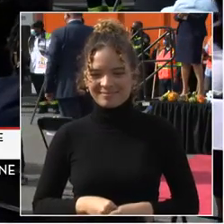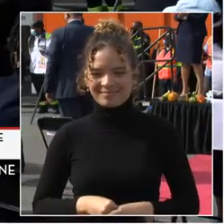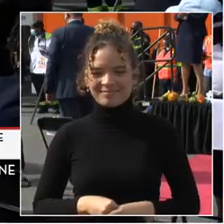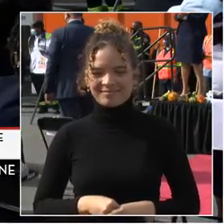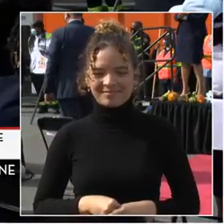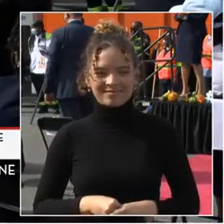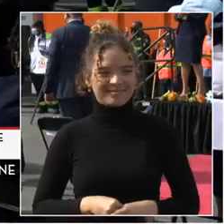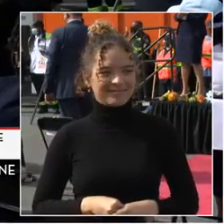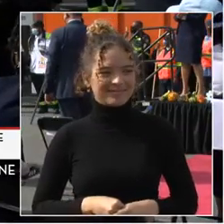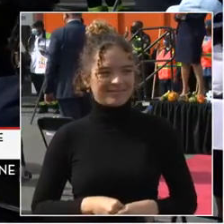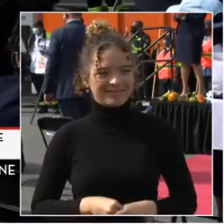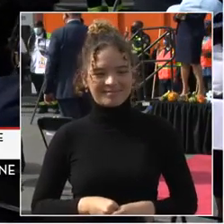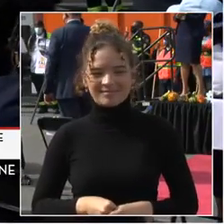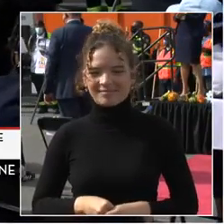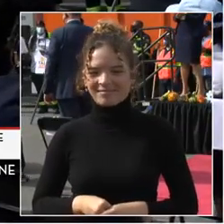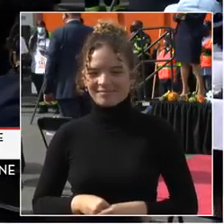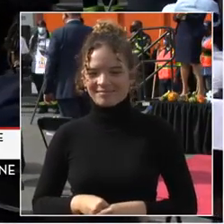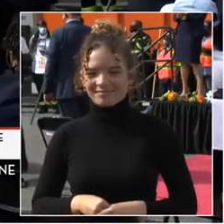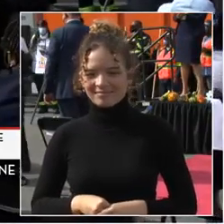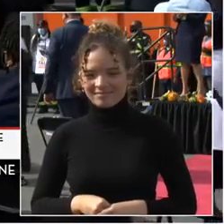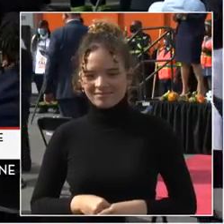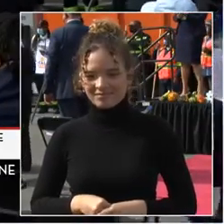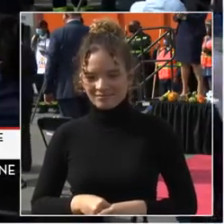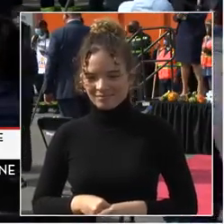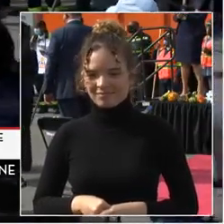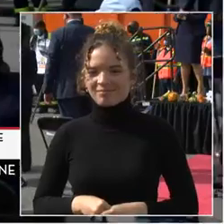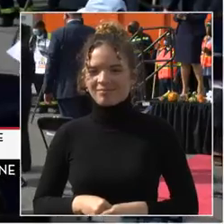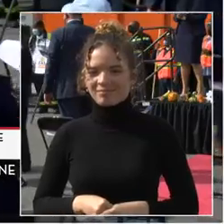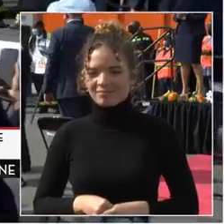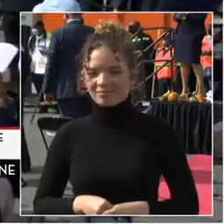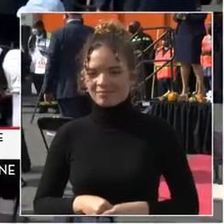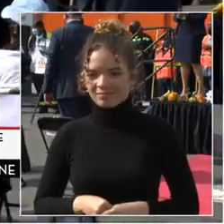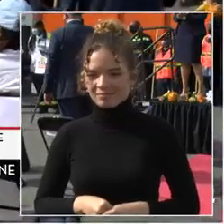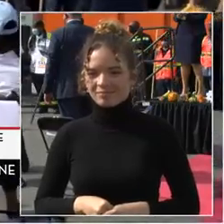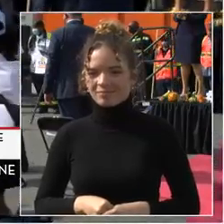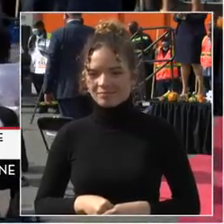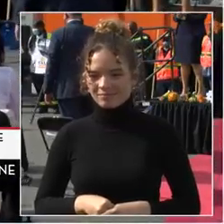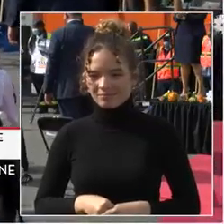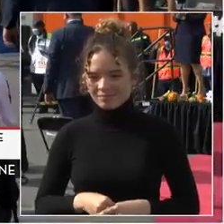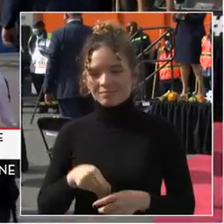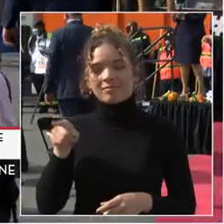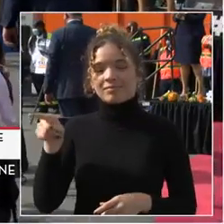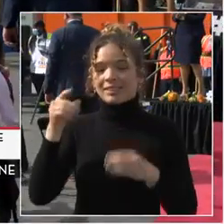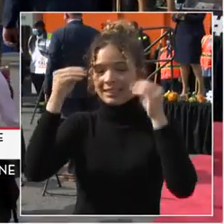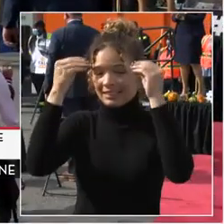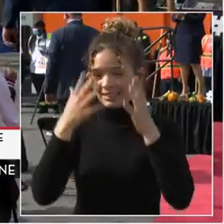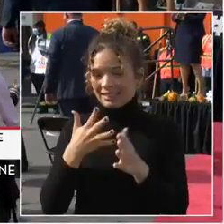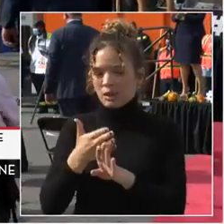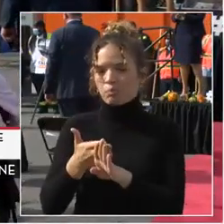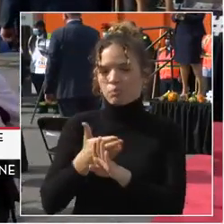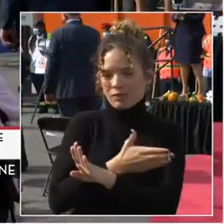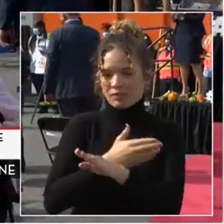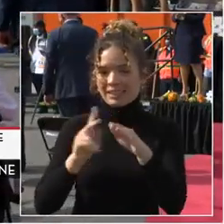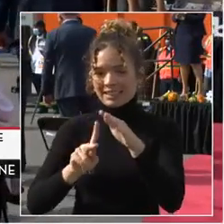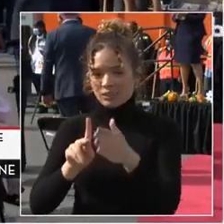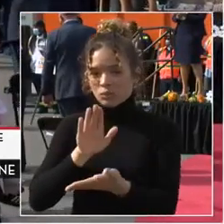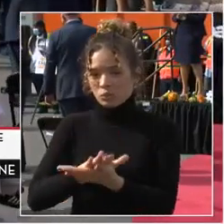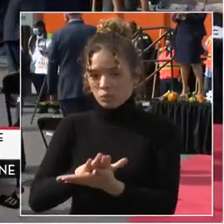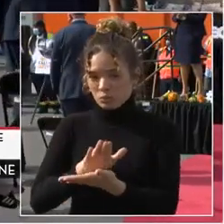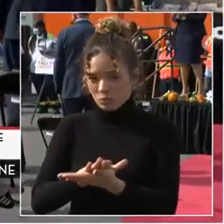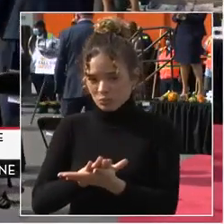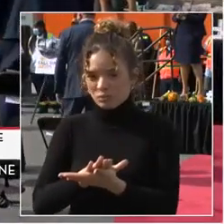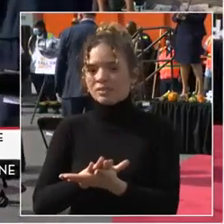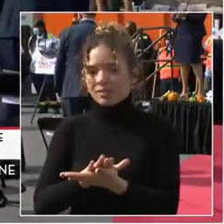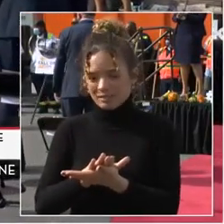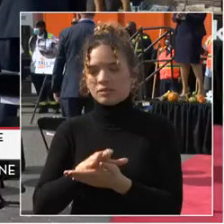Miss Foster is a pre-K 4 teacher here at Friendship Blow Pierce, where she has taught